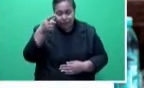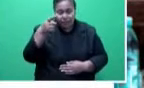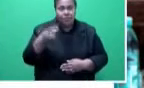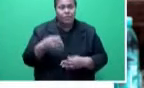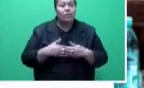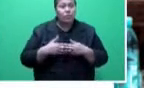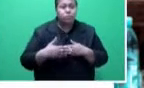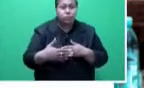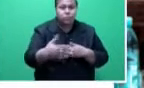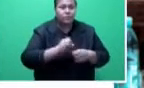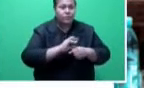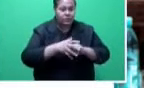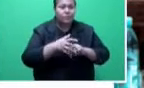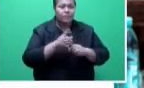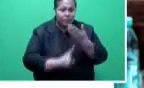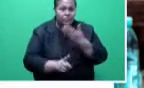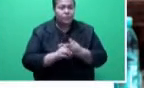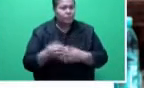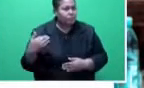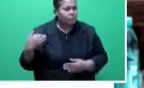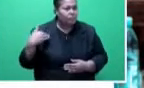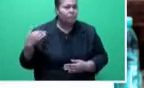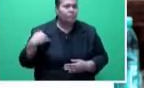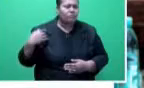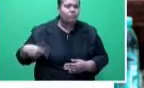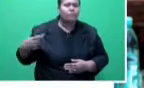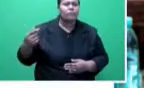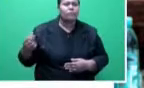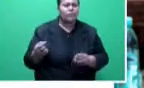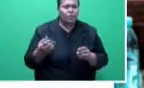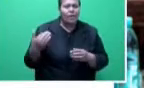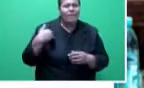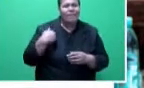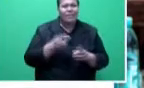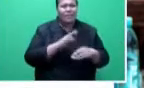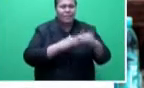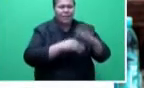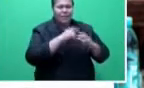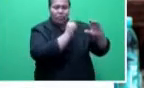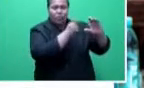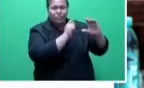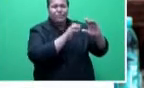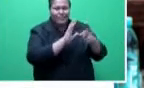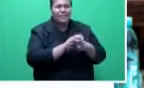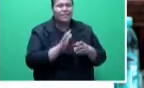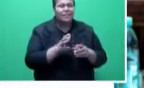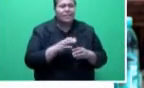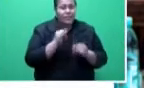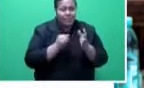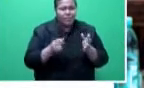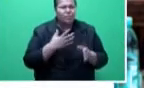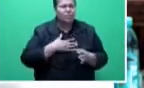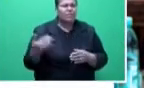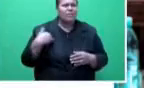of COVID-19 crisis will be prevalent in the building industry, with some delays in the construction due to disruption